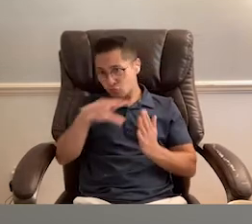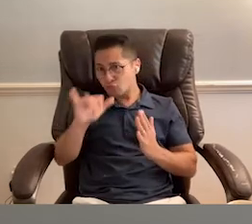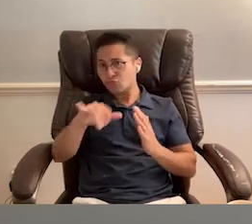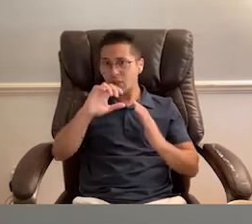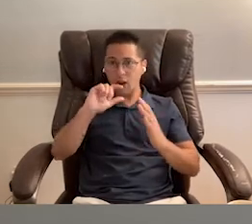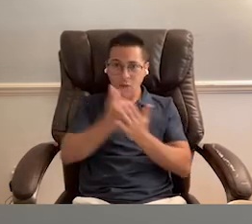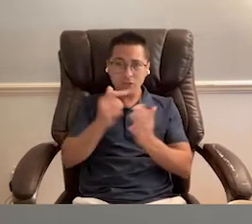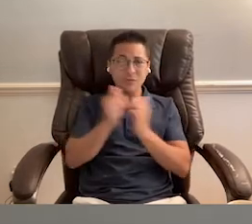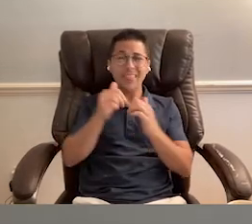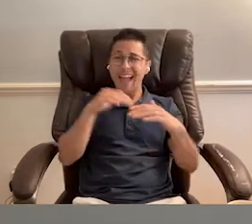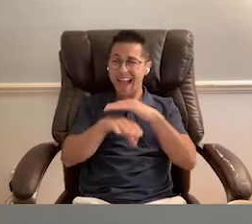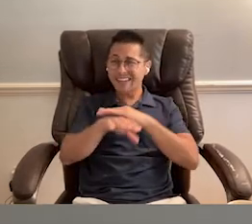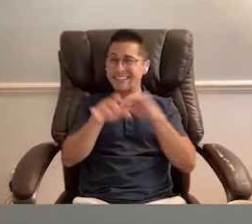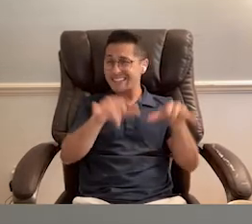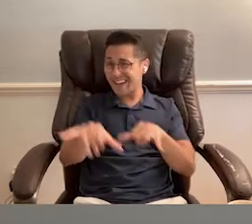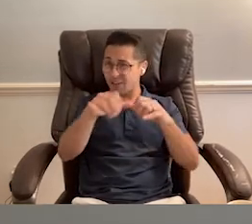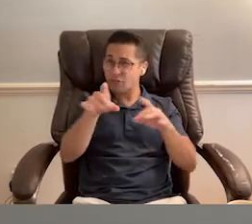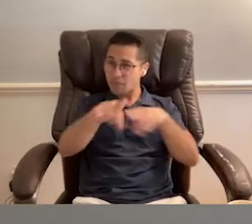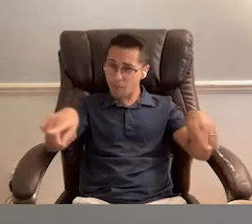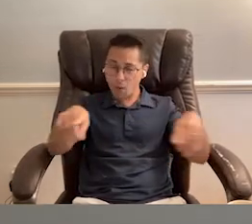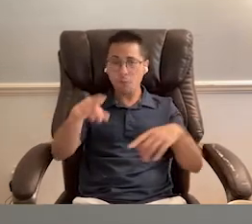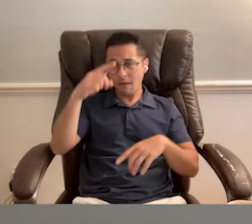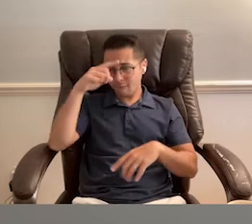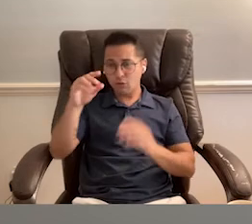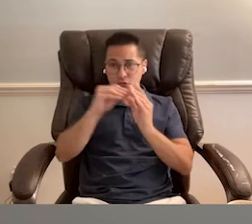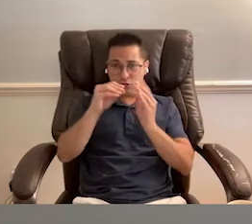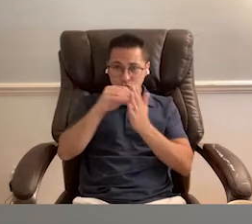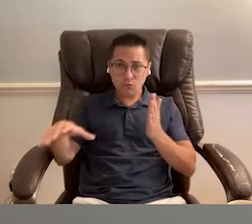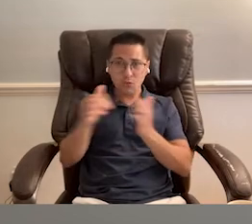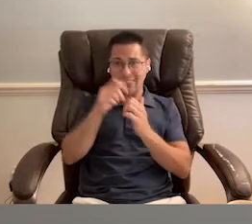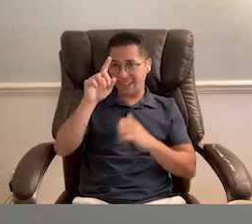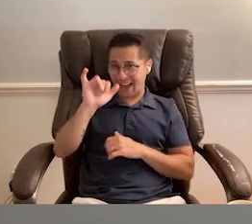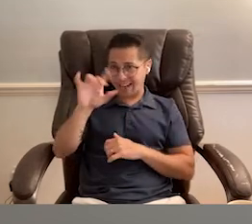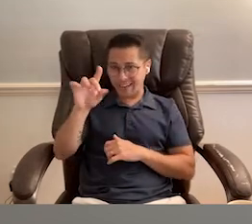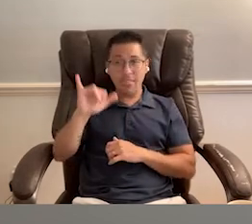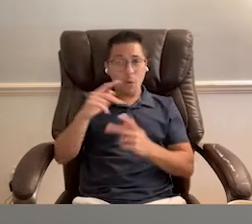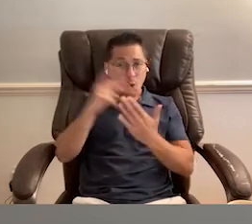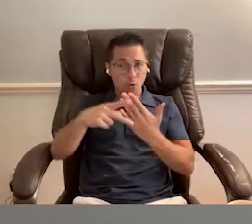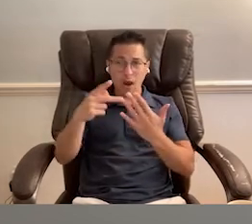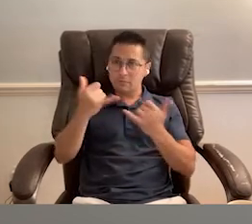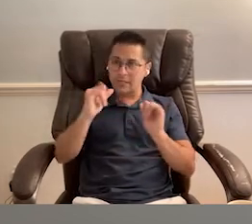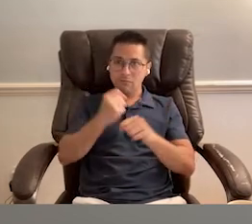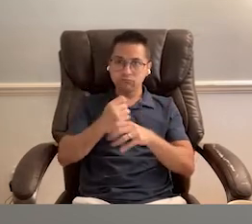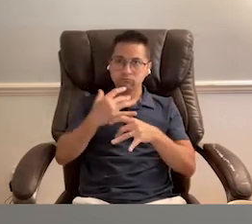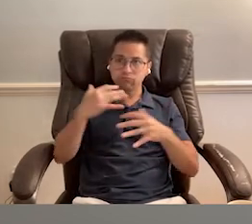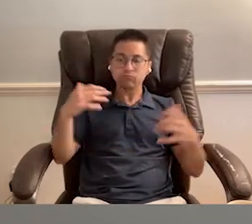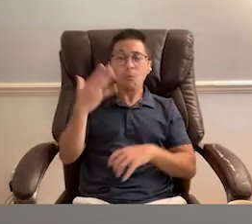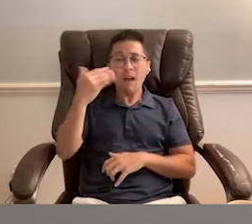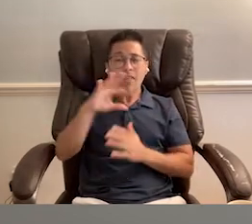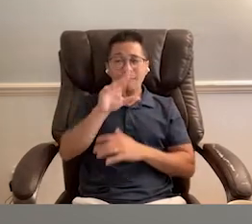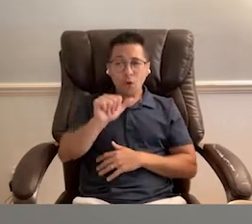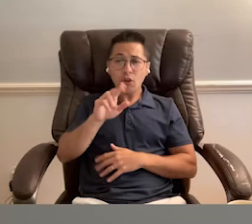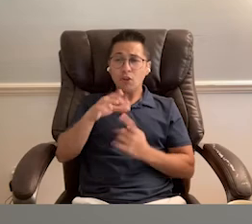graduate with an Access Standard Diploma that are students with an intellectual disability. Those programs are growing more and more, because the Florida Center